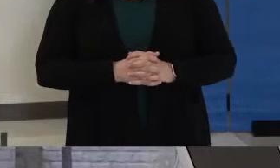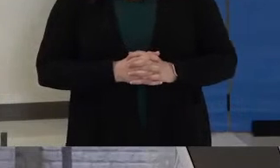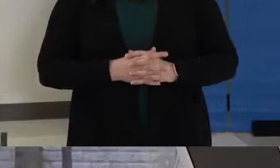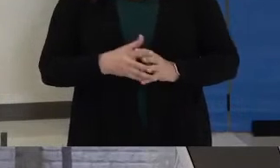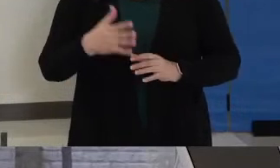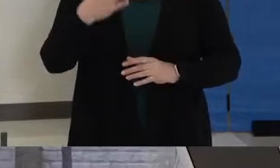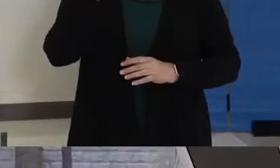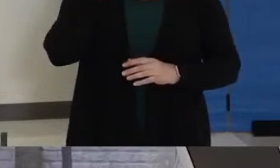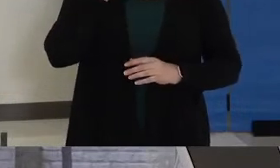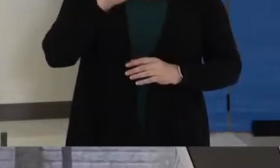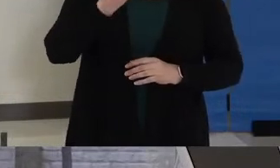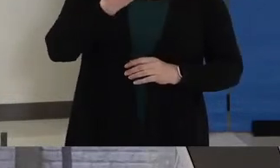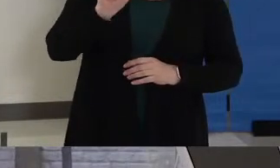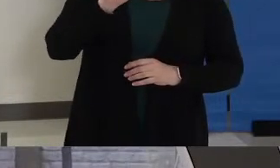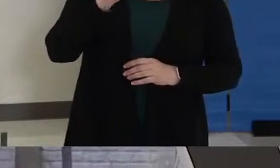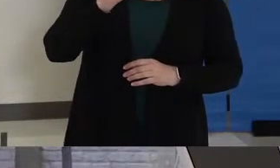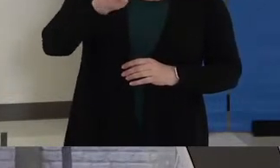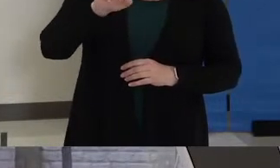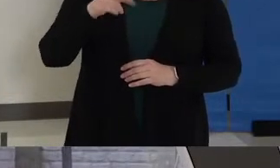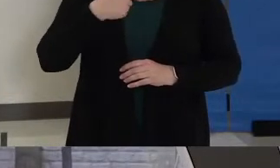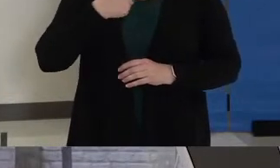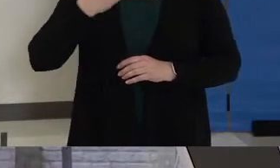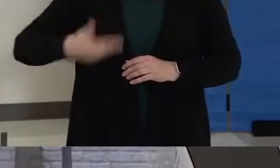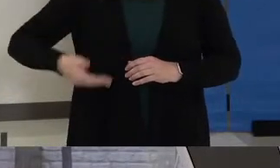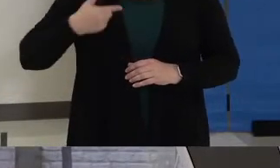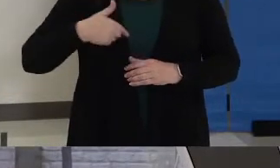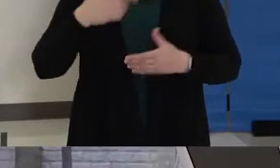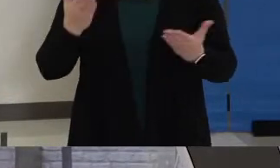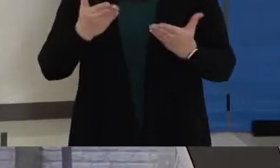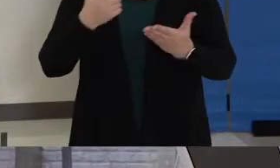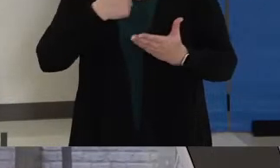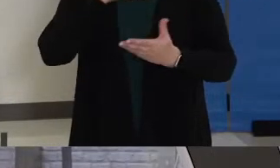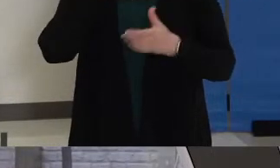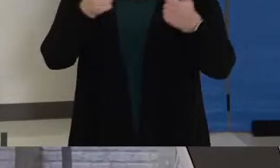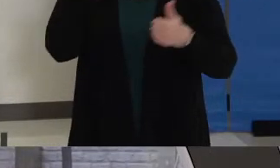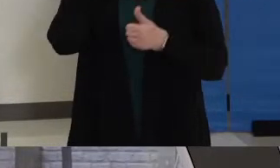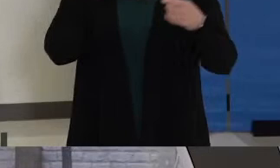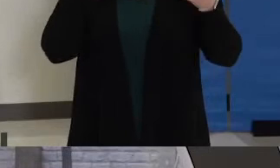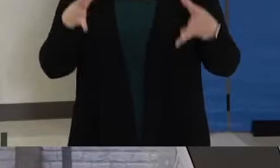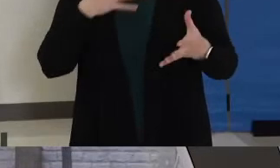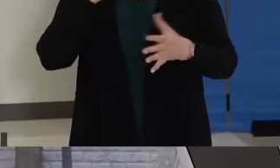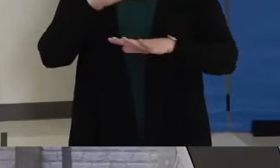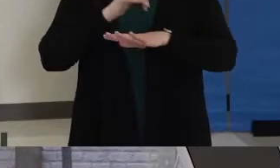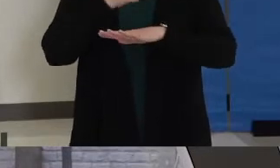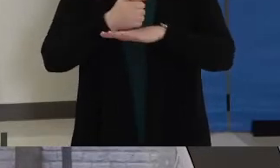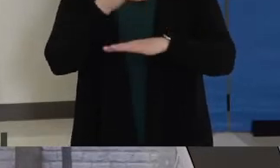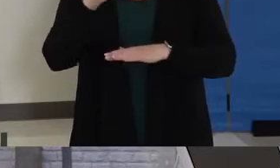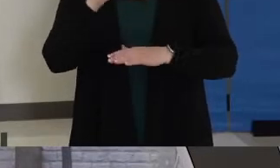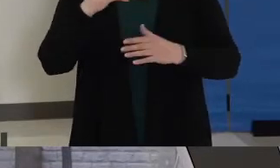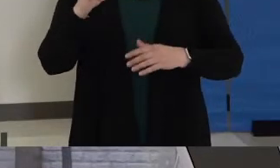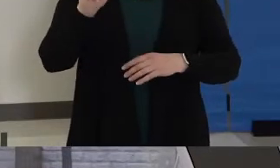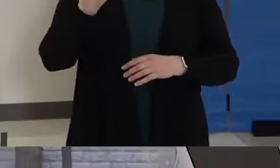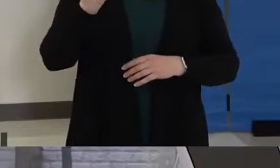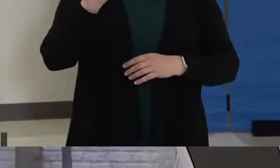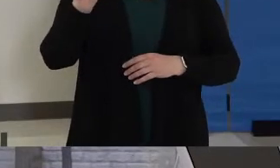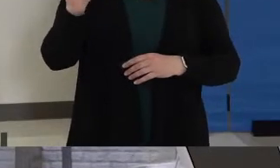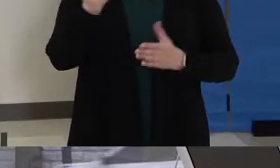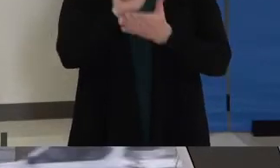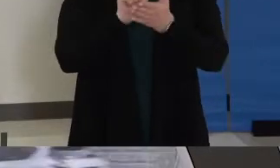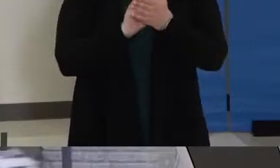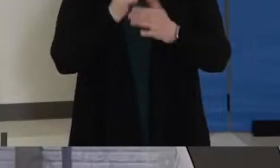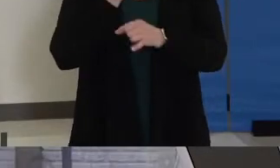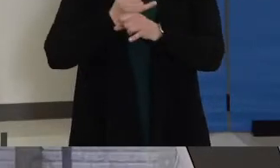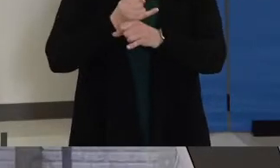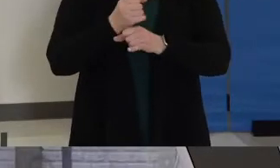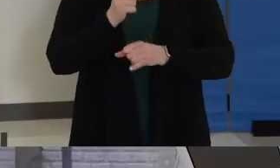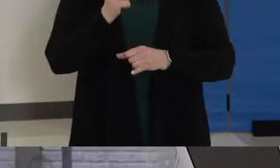Thank you, Ms. Fisher. I am Antoinette Nador. Good afternoon. I'm Executive Director and founder of Veterans Legal Institute, a full-service nonprofit